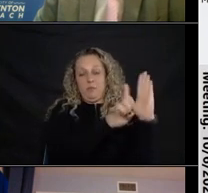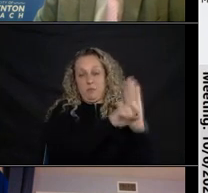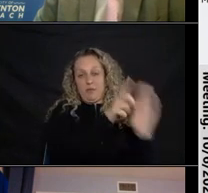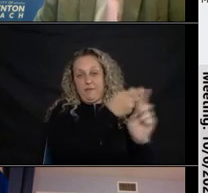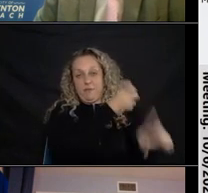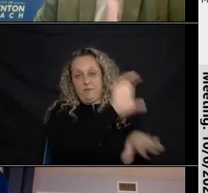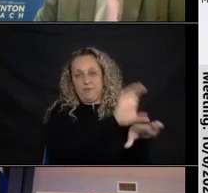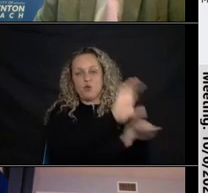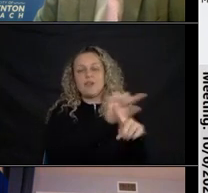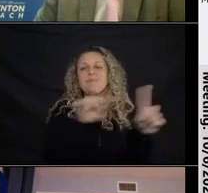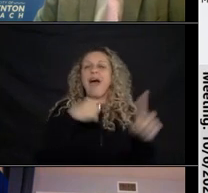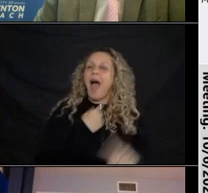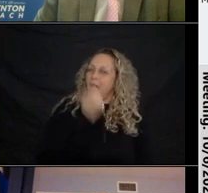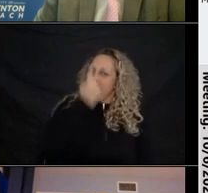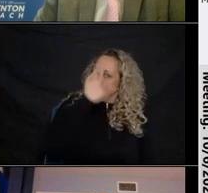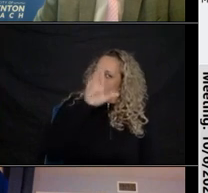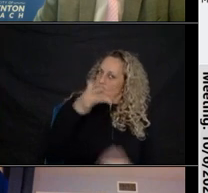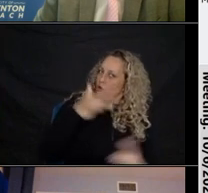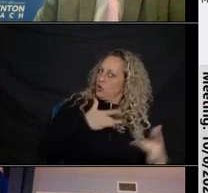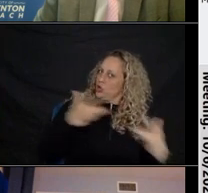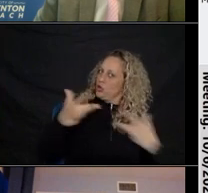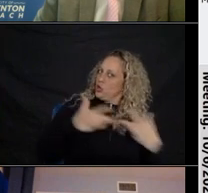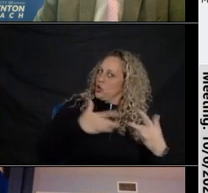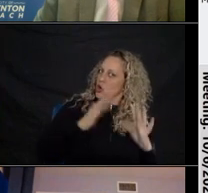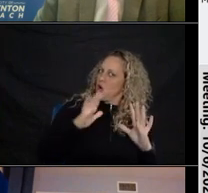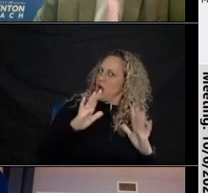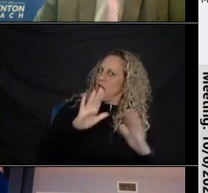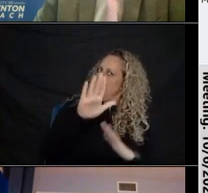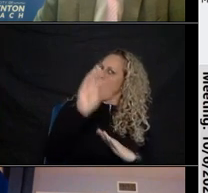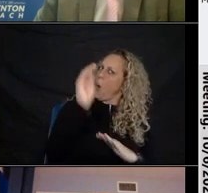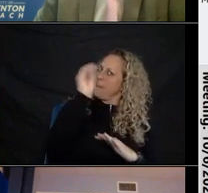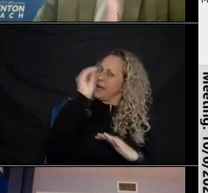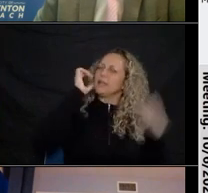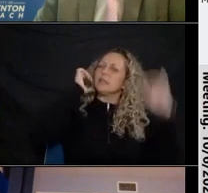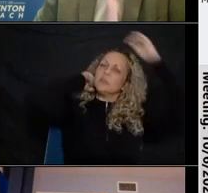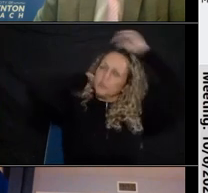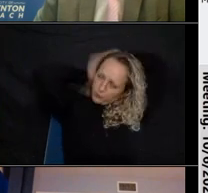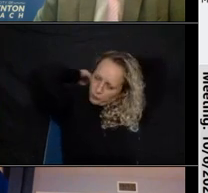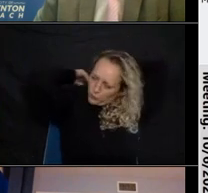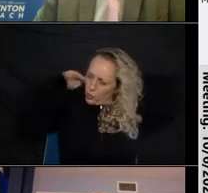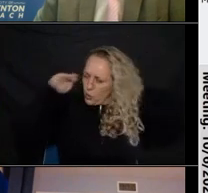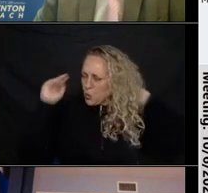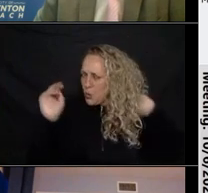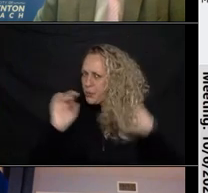But I can understand your concern and your opinion in regards to that.